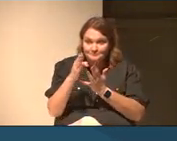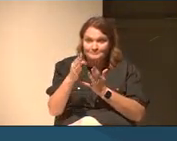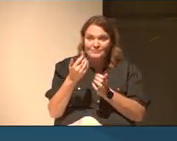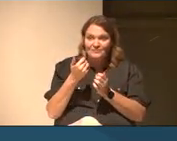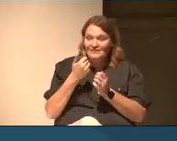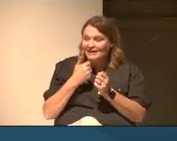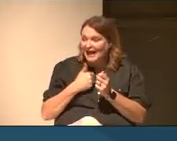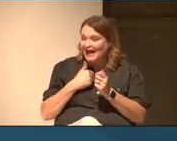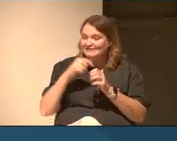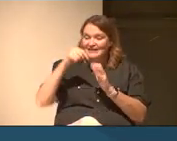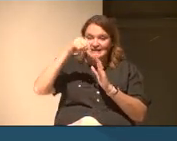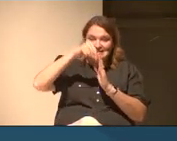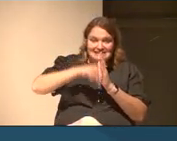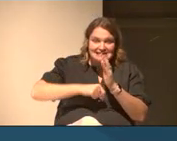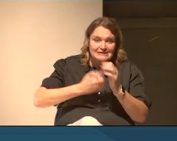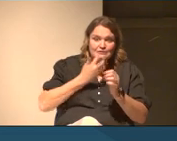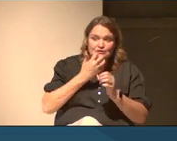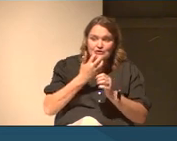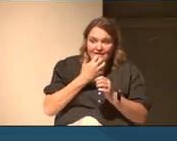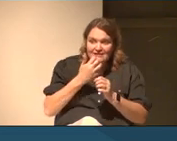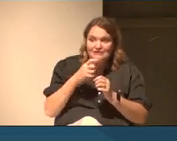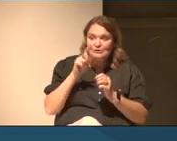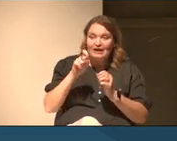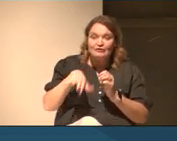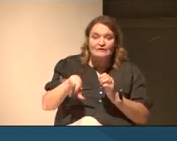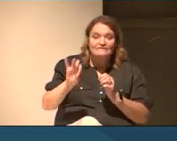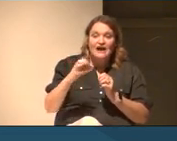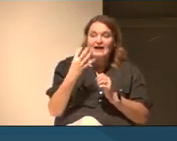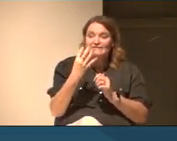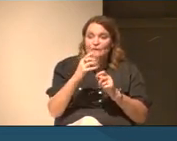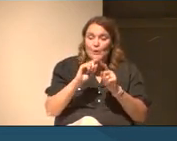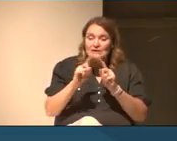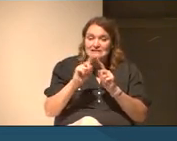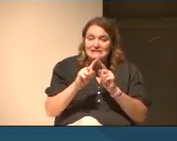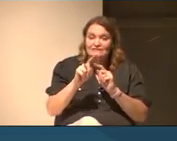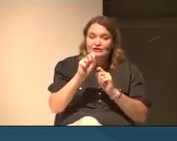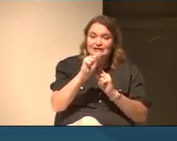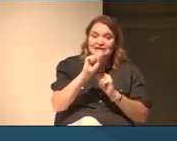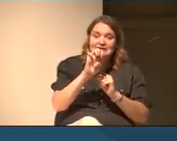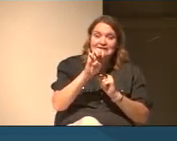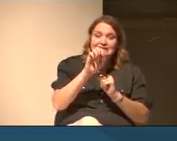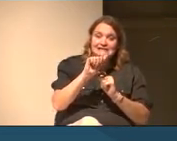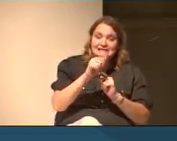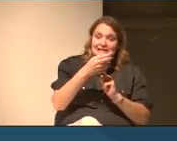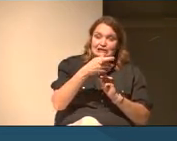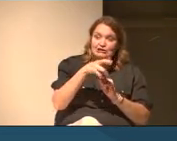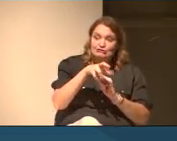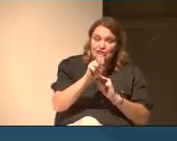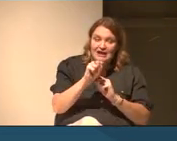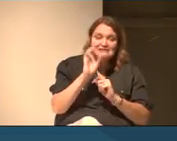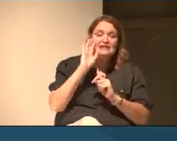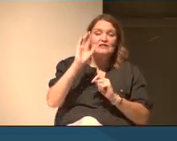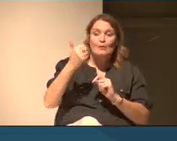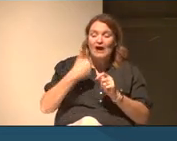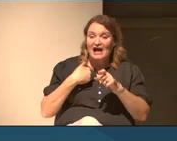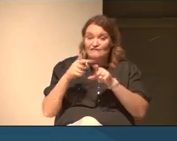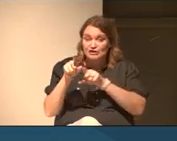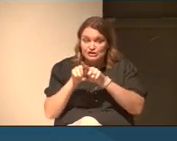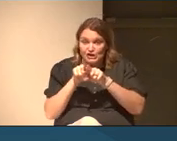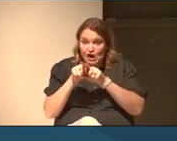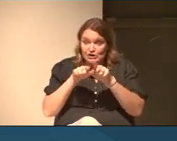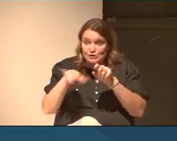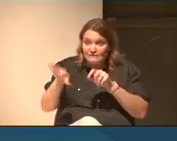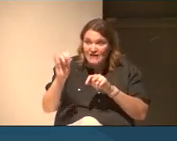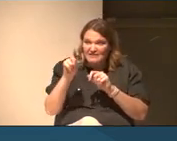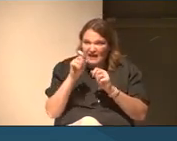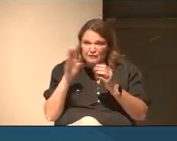for example, they find 4 seagrass, a sea star will appear somewhere in the scene for them to find, and they'll have to navigate around